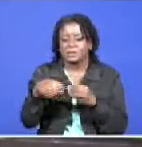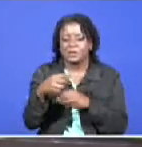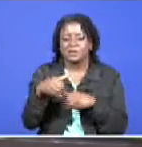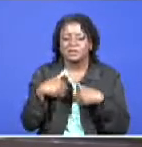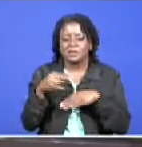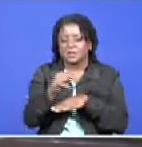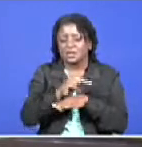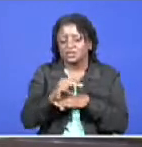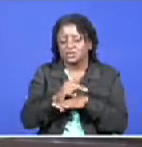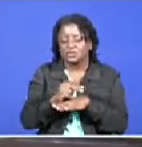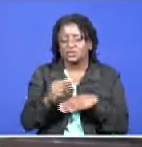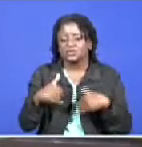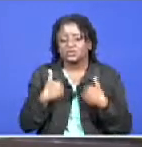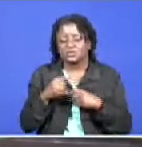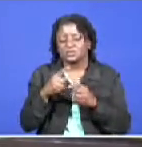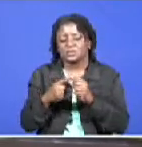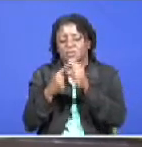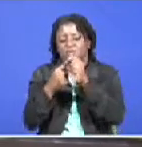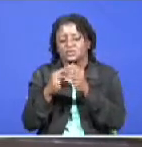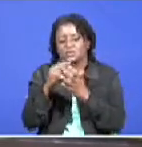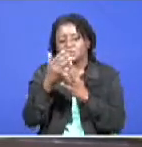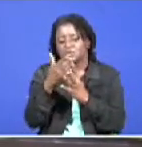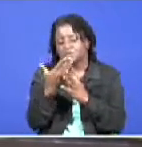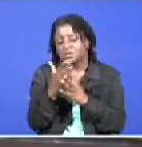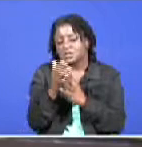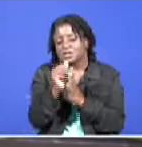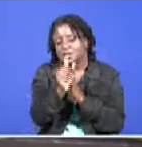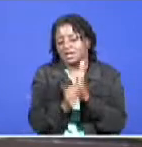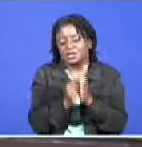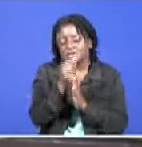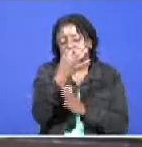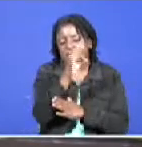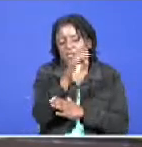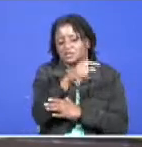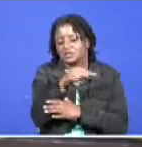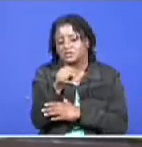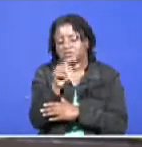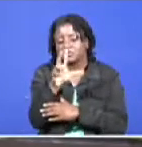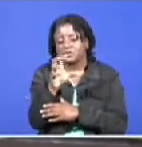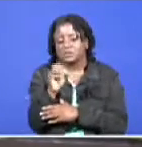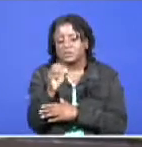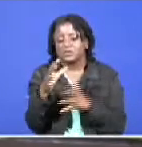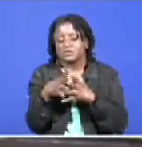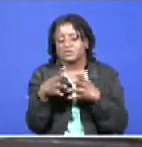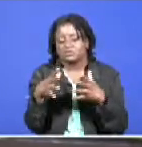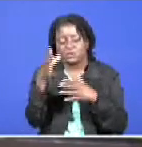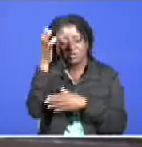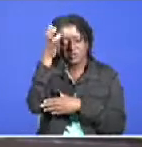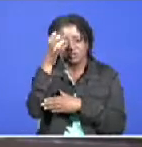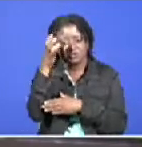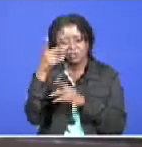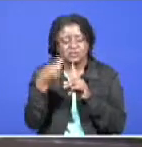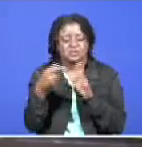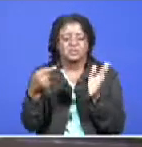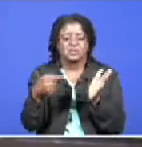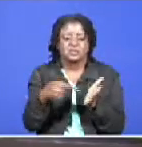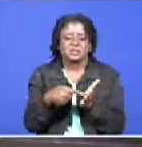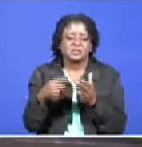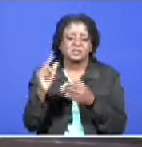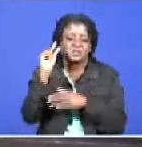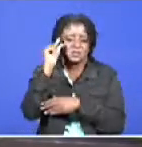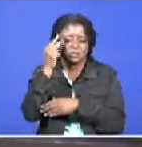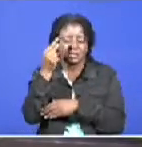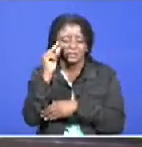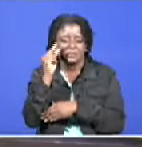those between the ages of 19 and 30, is of a great concern to this government.